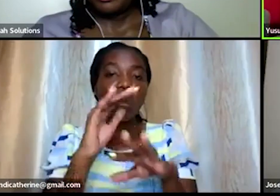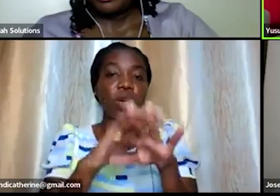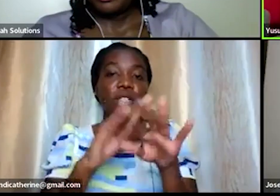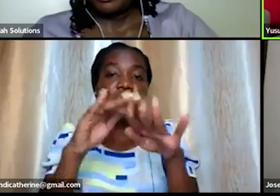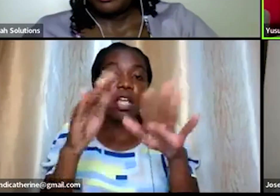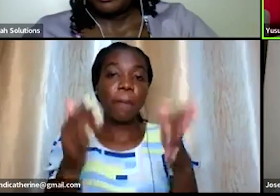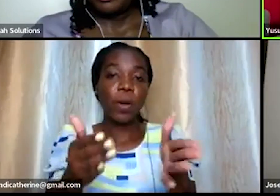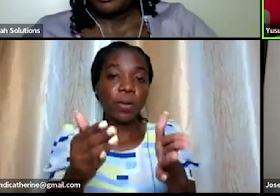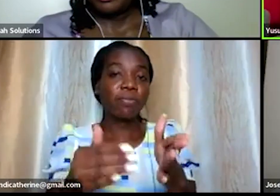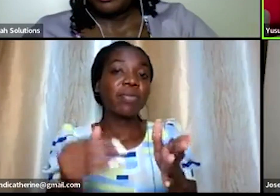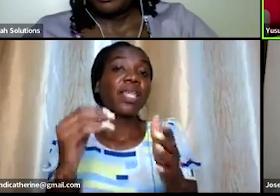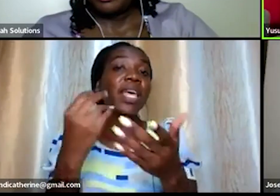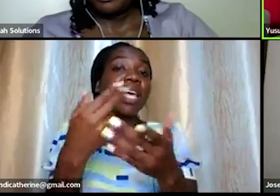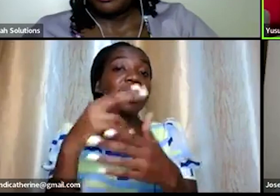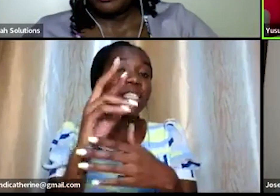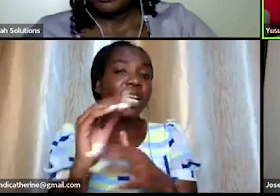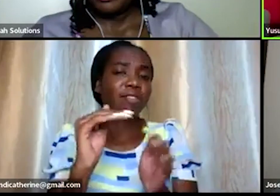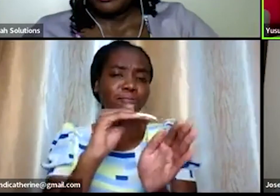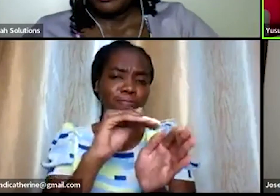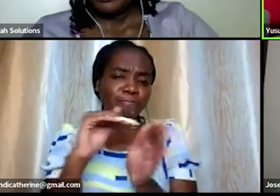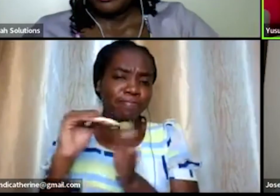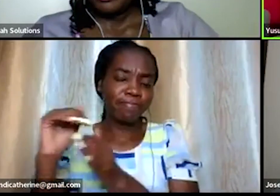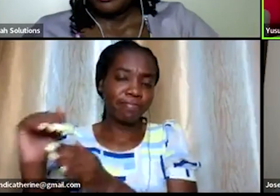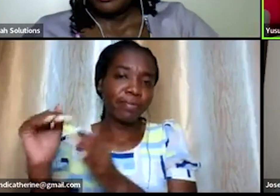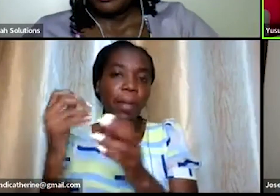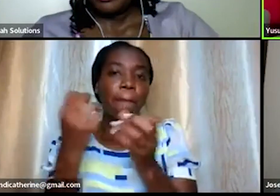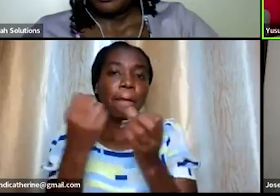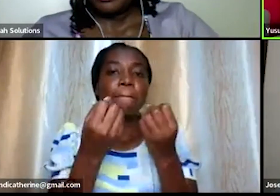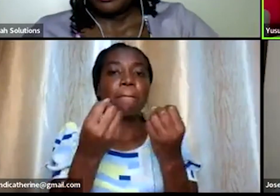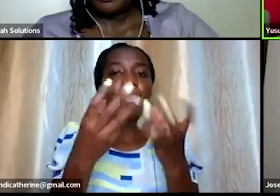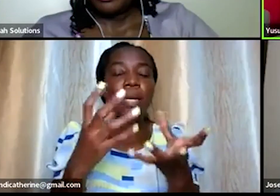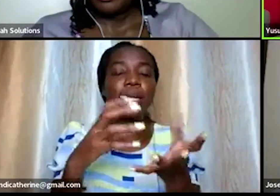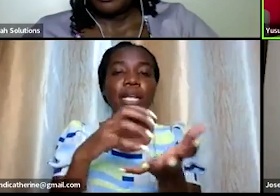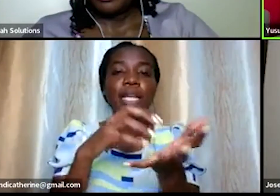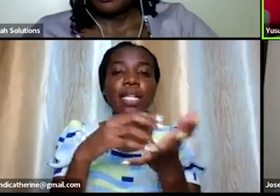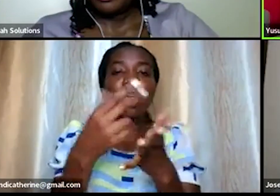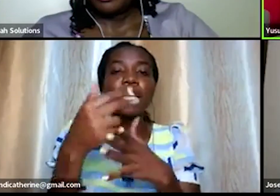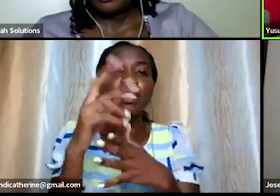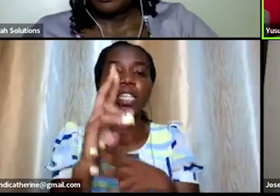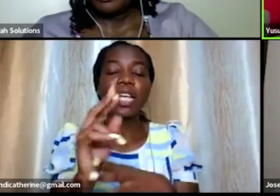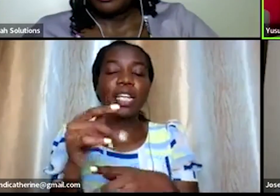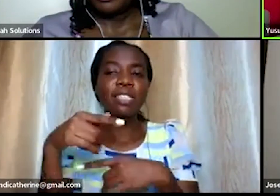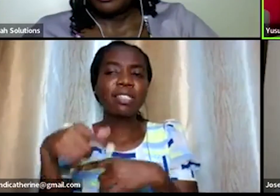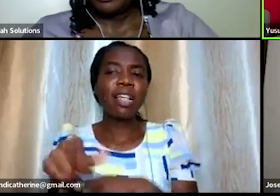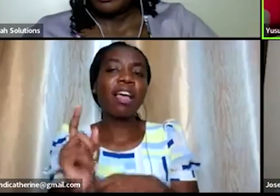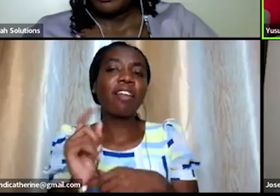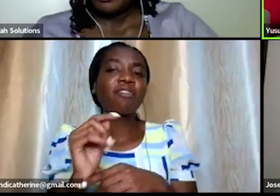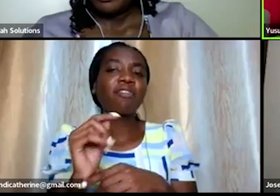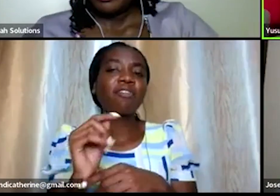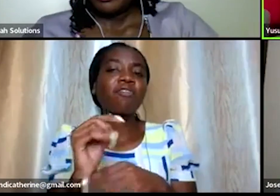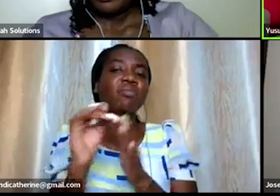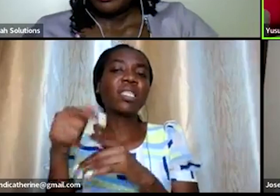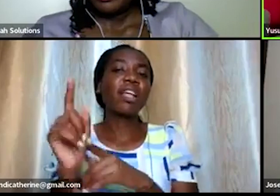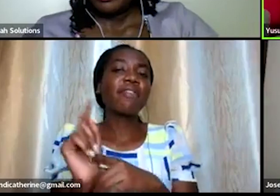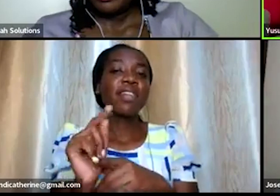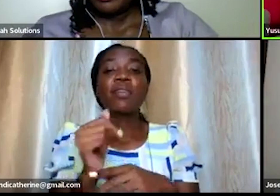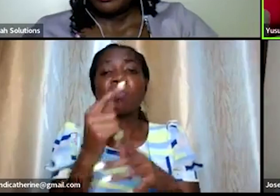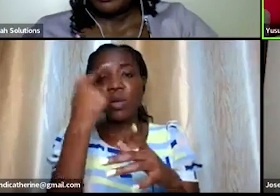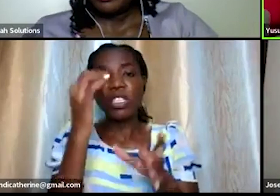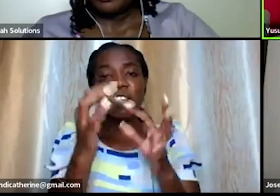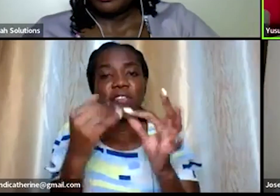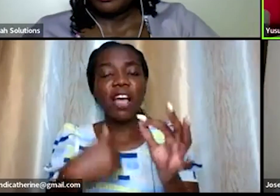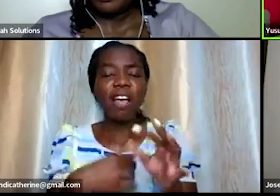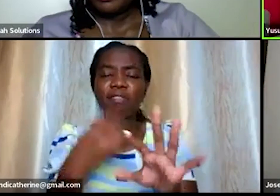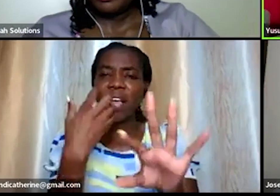HR being excluded. And in many cases, it's HR people themselves excluding themselves. Because if there's a hard